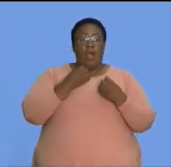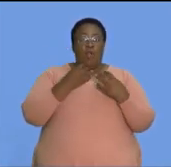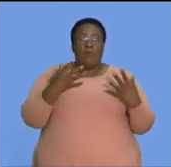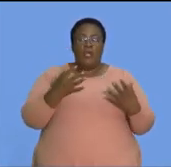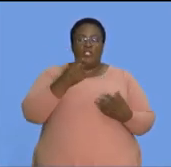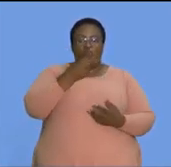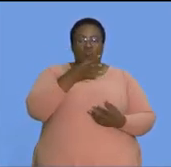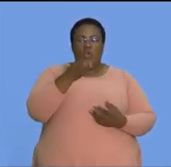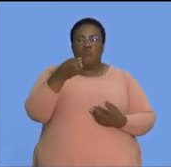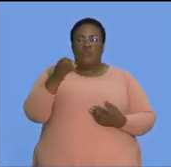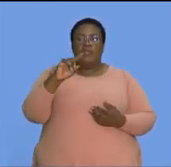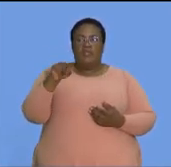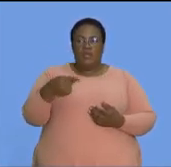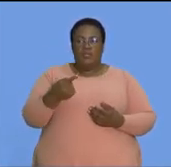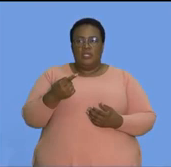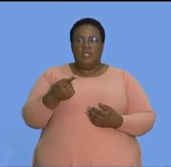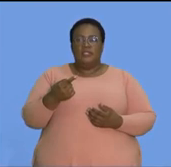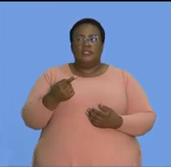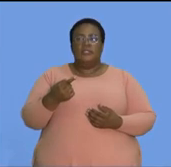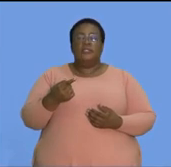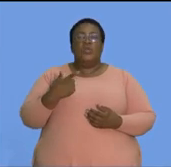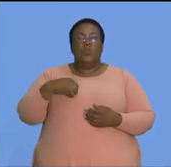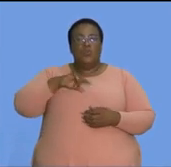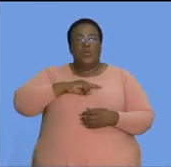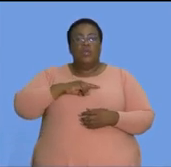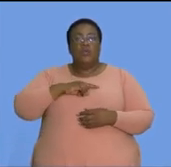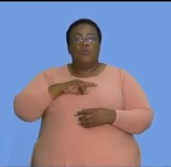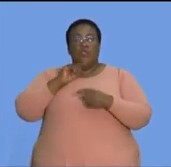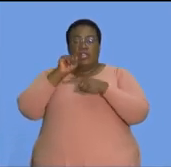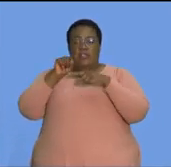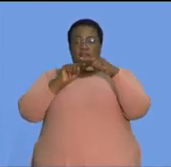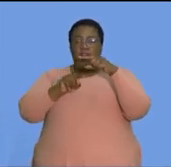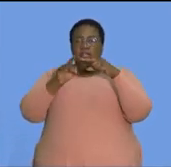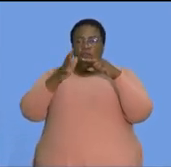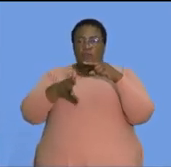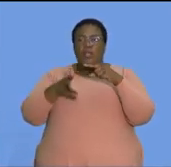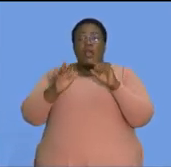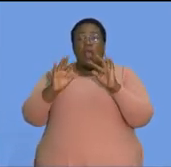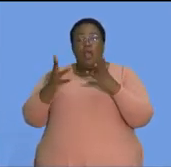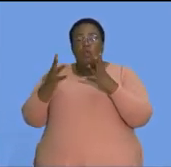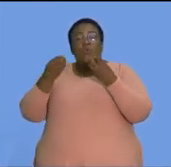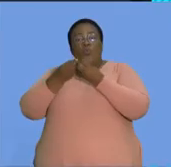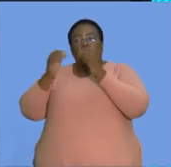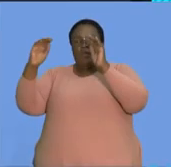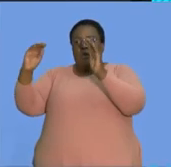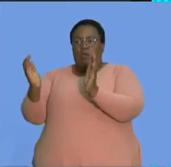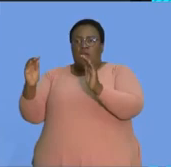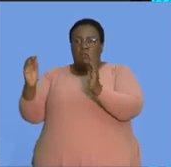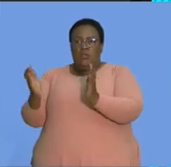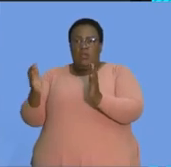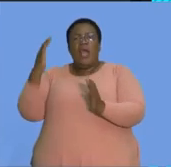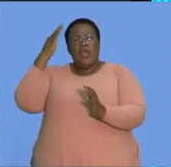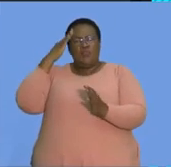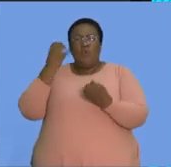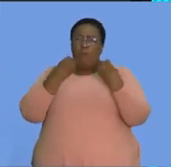going to divide this with the whole bracket that I have there. Now, I know that most of the time we want to start